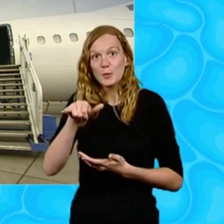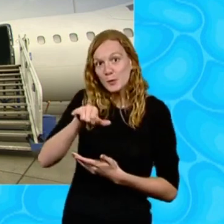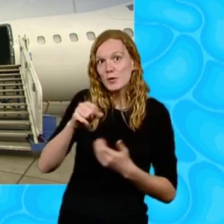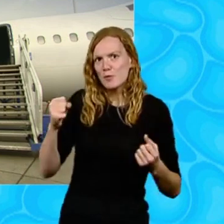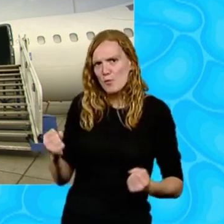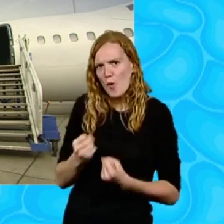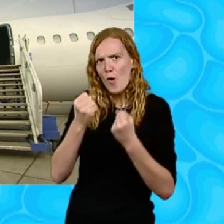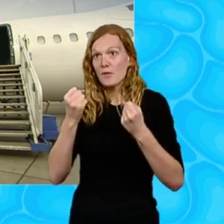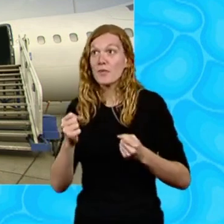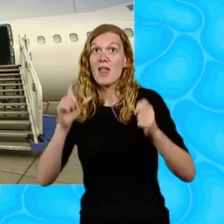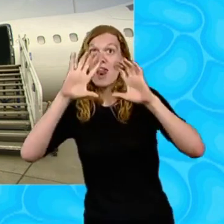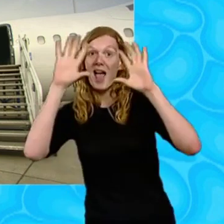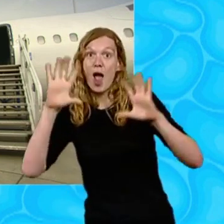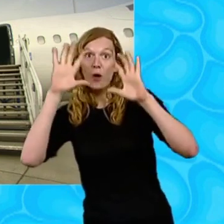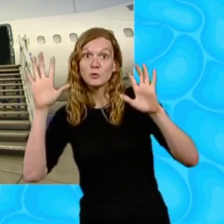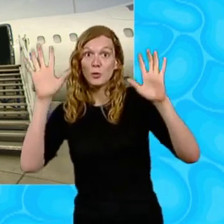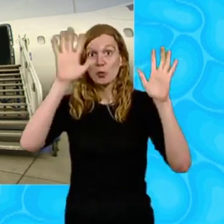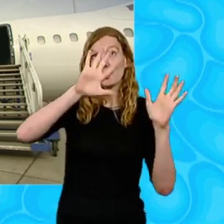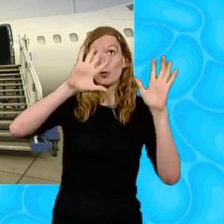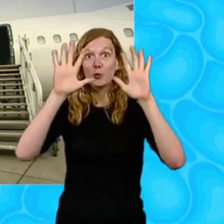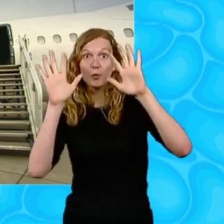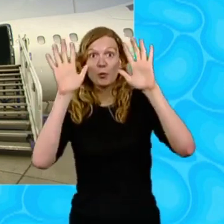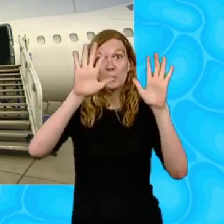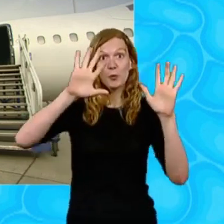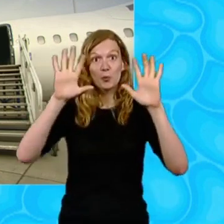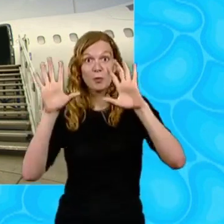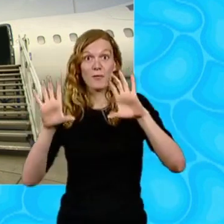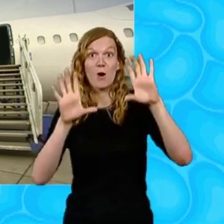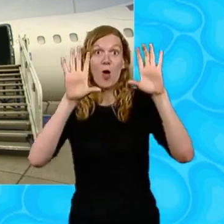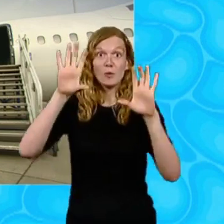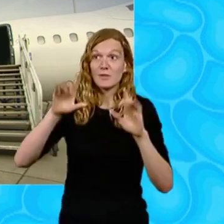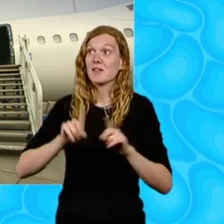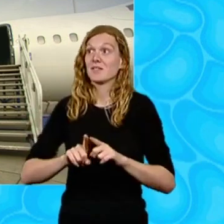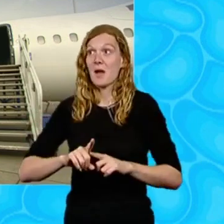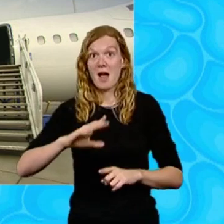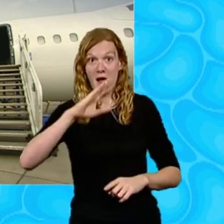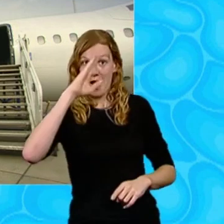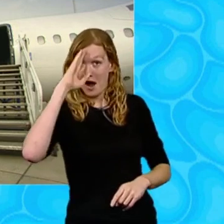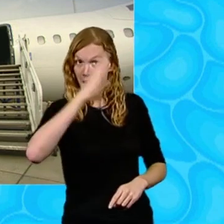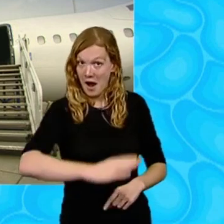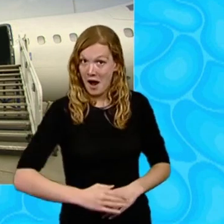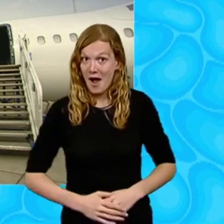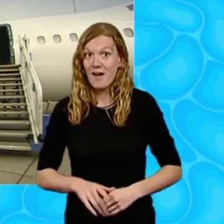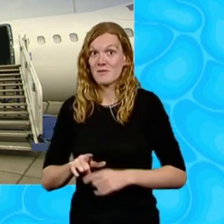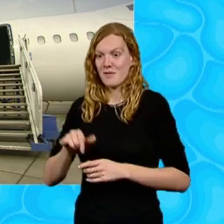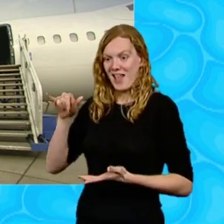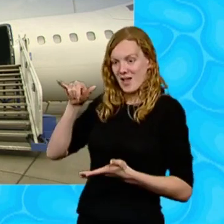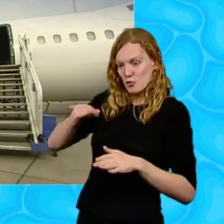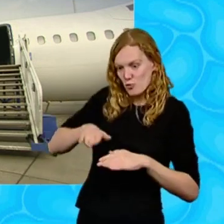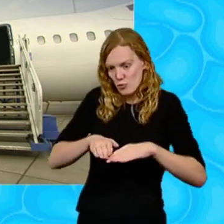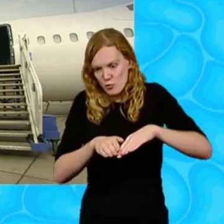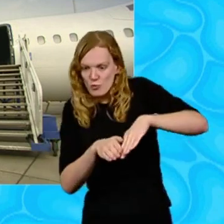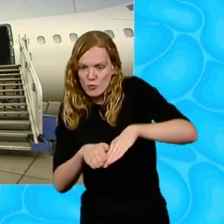our cloud move and our pilot salute. Let's make our aeroplane and swoop it down